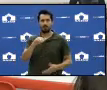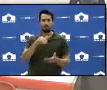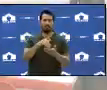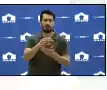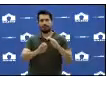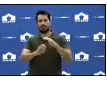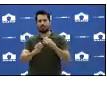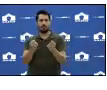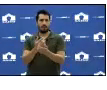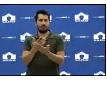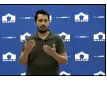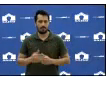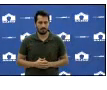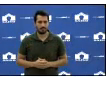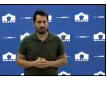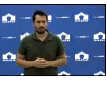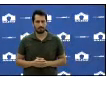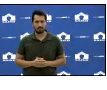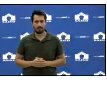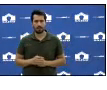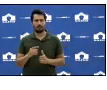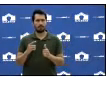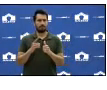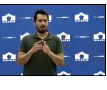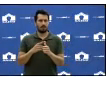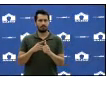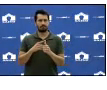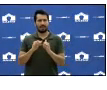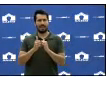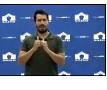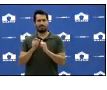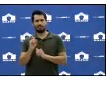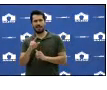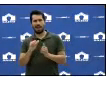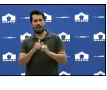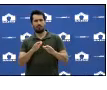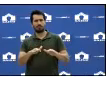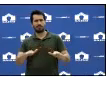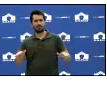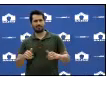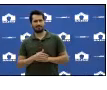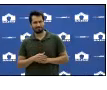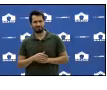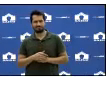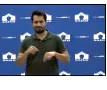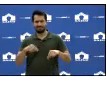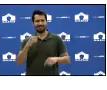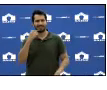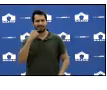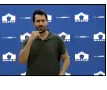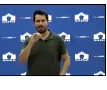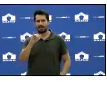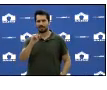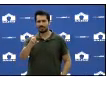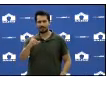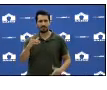us. So, and I want to start with like, and how are the children? Well, how are the children in the San Antonio Independent School